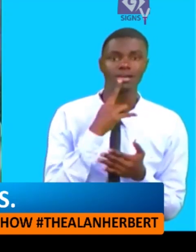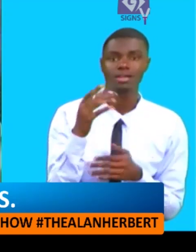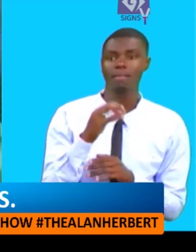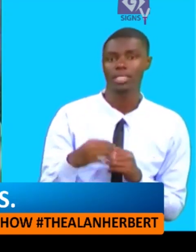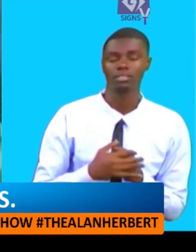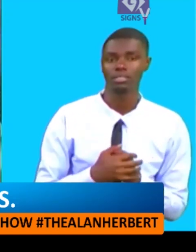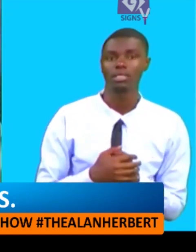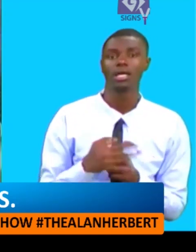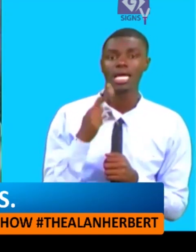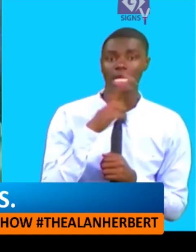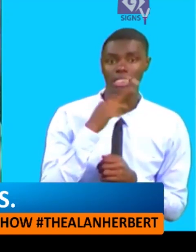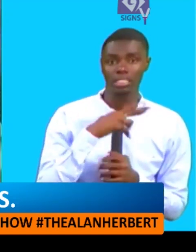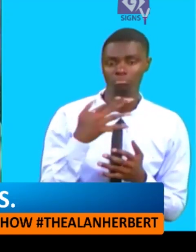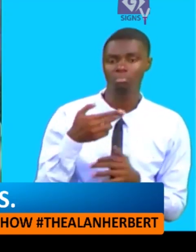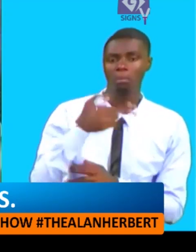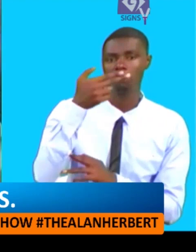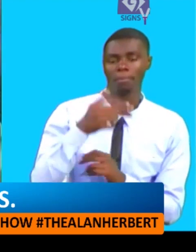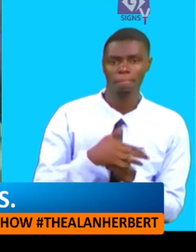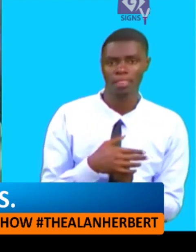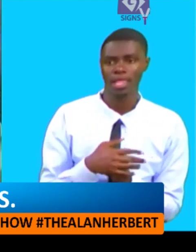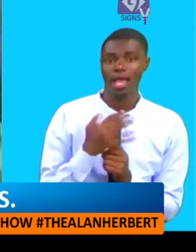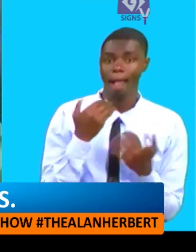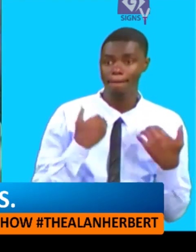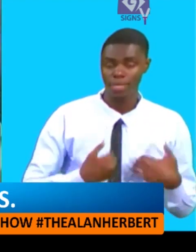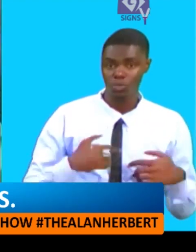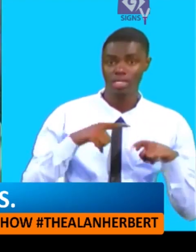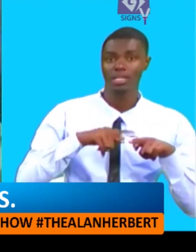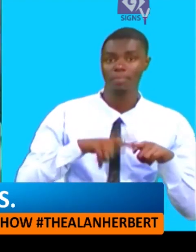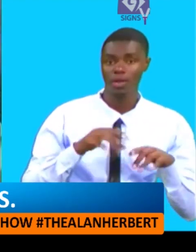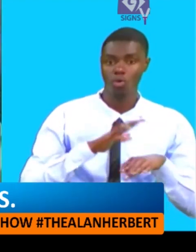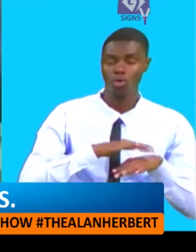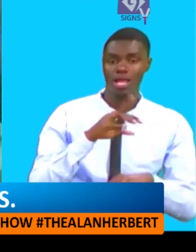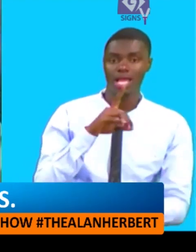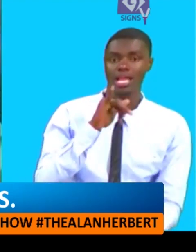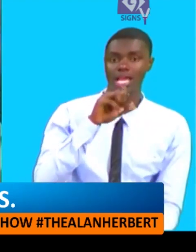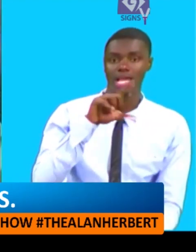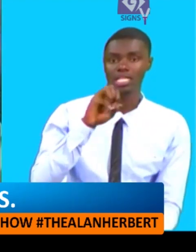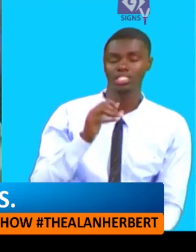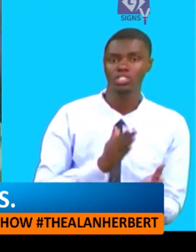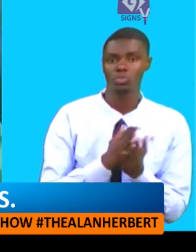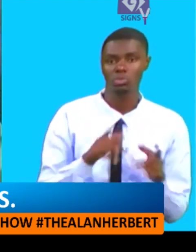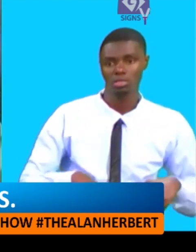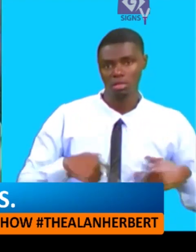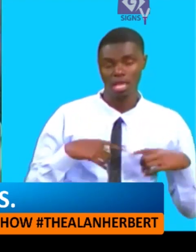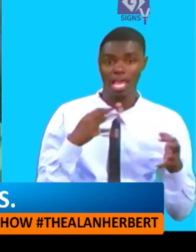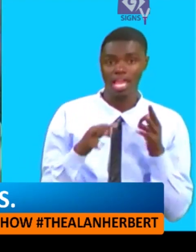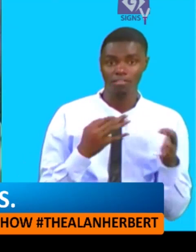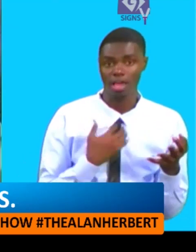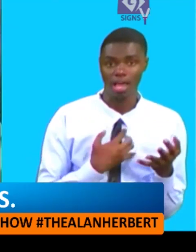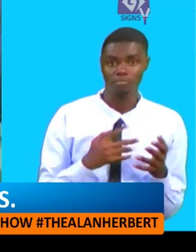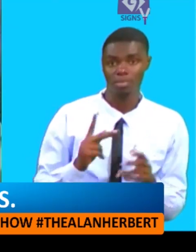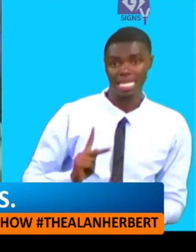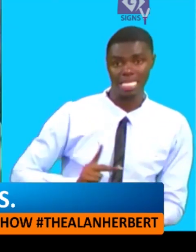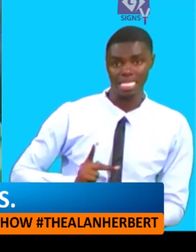100%, because the risk is very high, and this is someone who will depend mostly on dialysis throughout their life unless they undergo a kidney